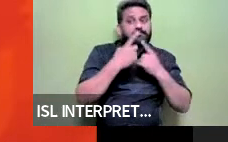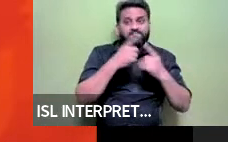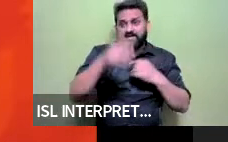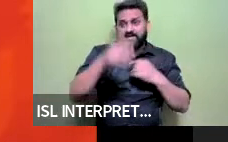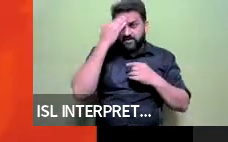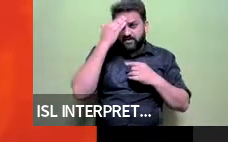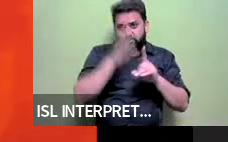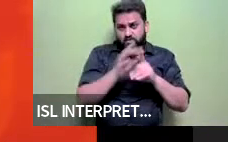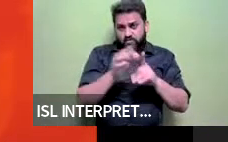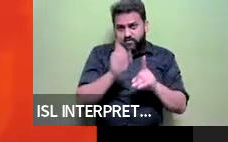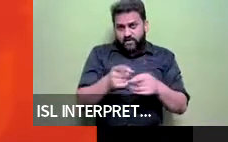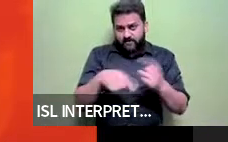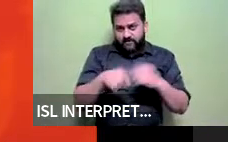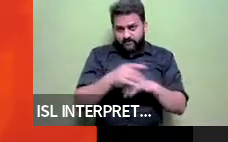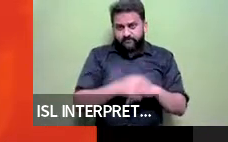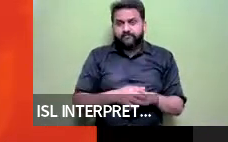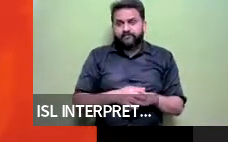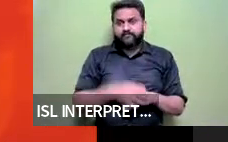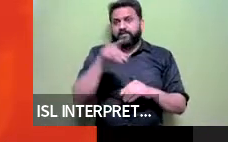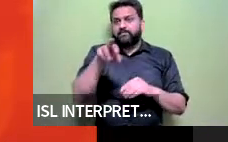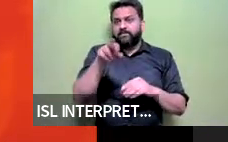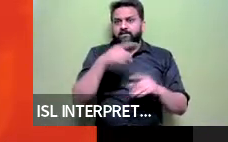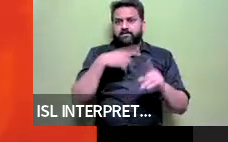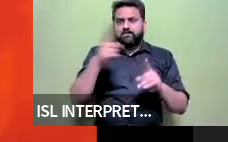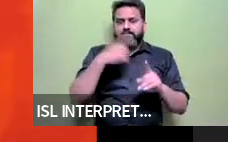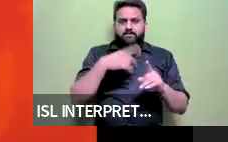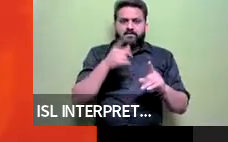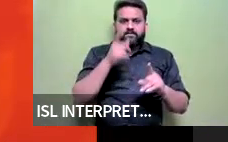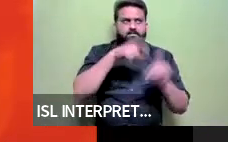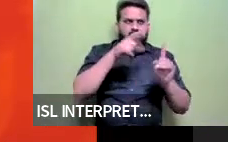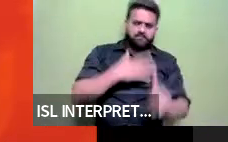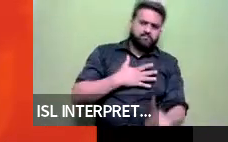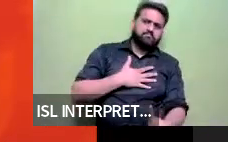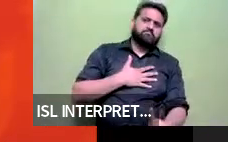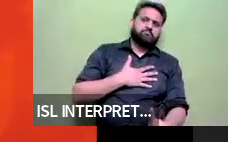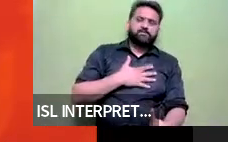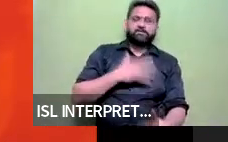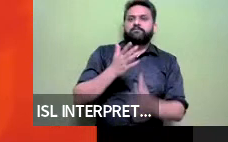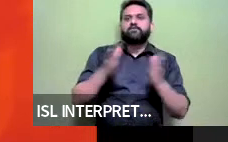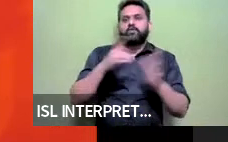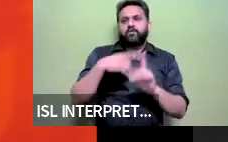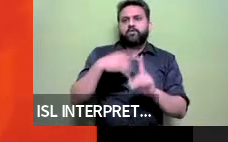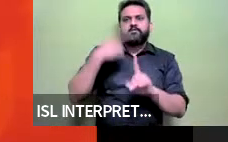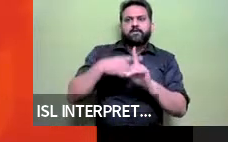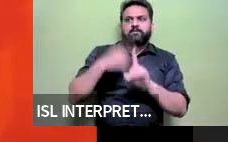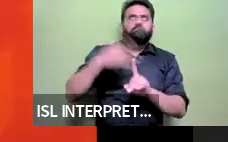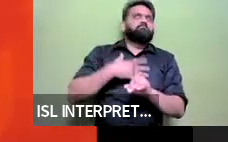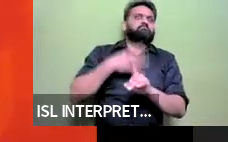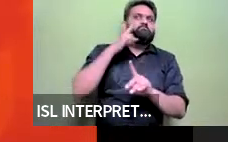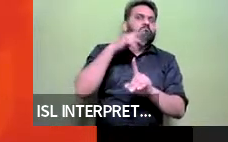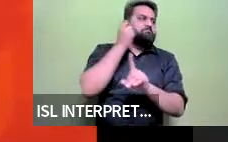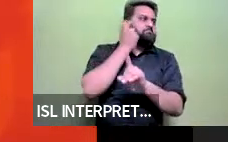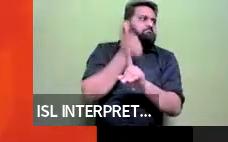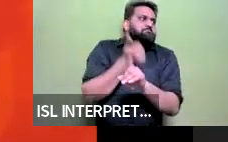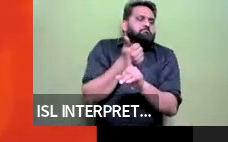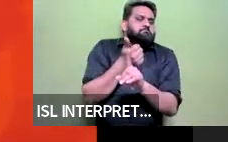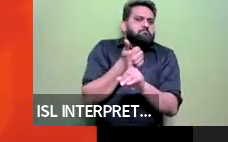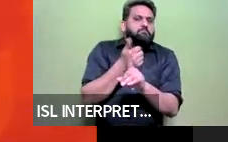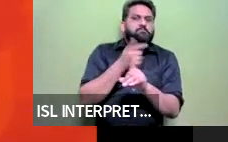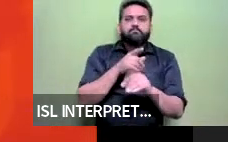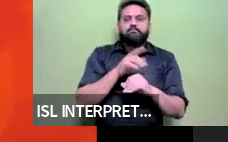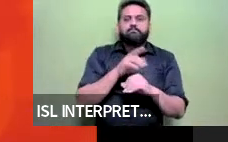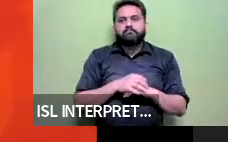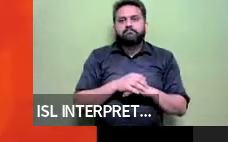that. Again, it increases your credibility with the tribunal, and they will be very happy with that. At the one,